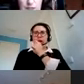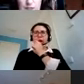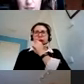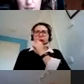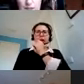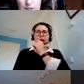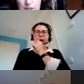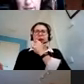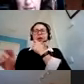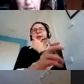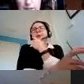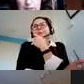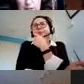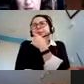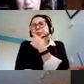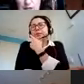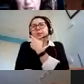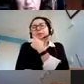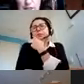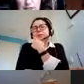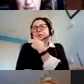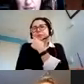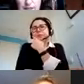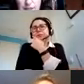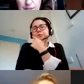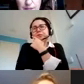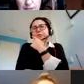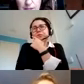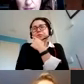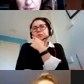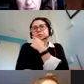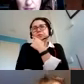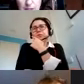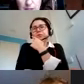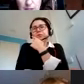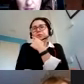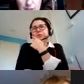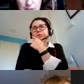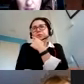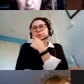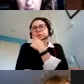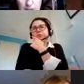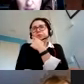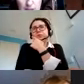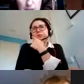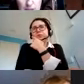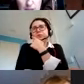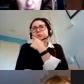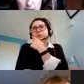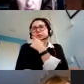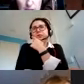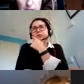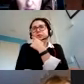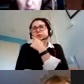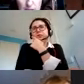establish a national human rights institution. Italy is, with Malta, the only two countries, European countries,